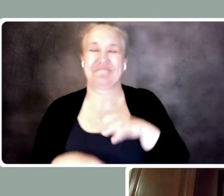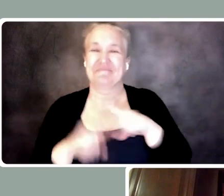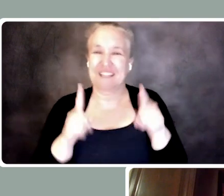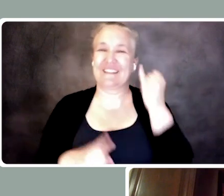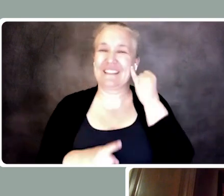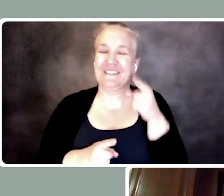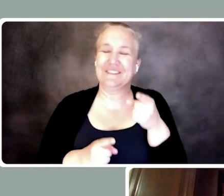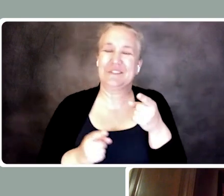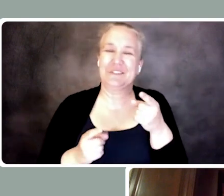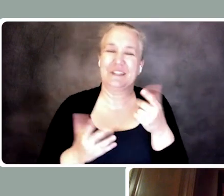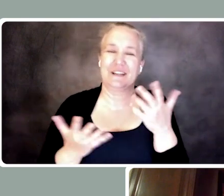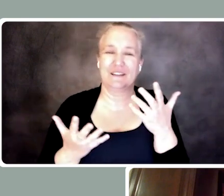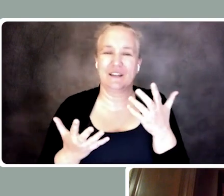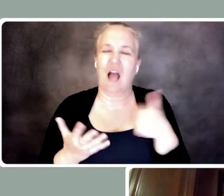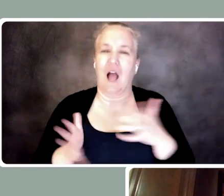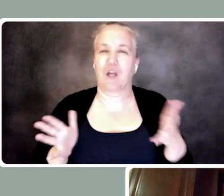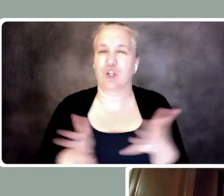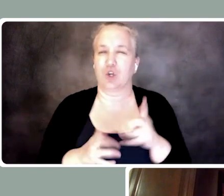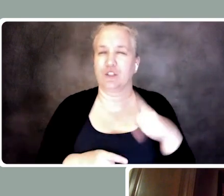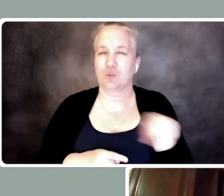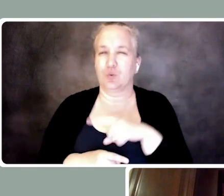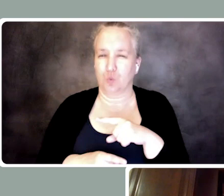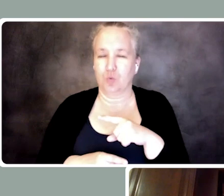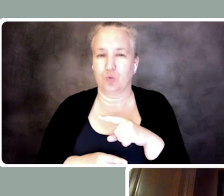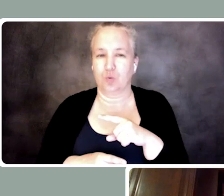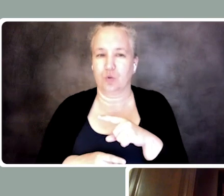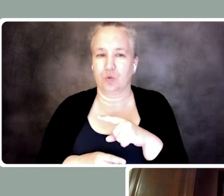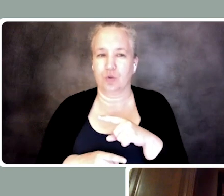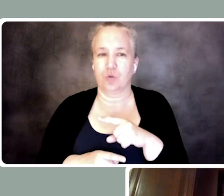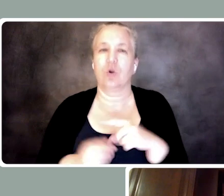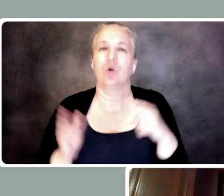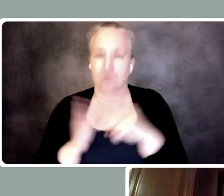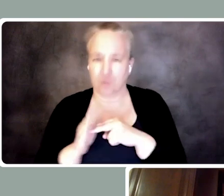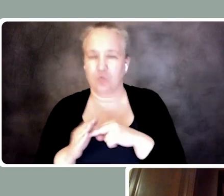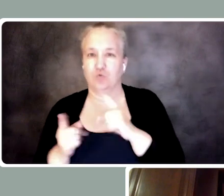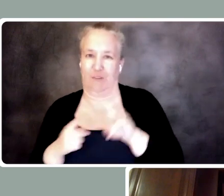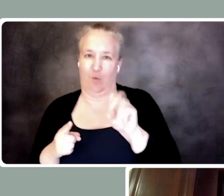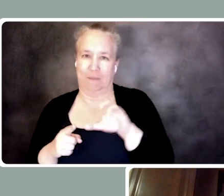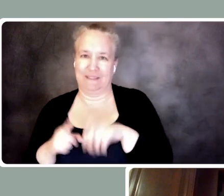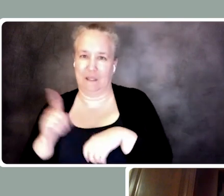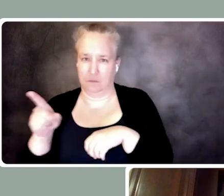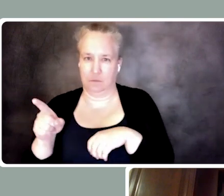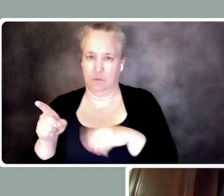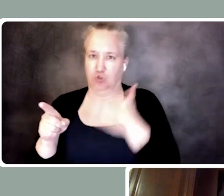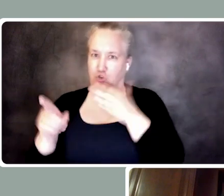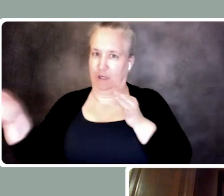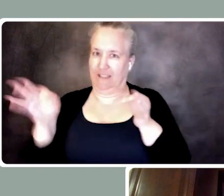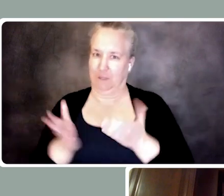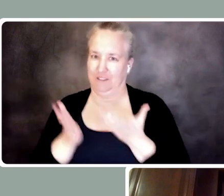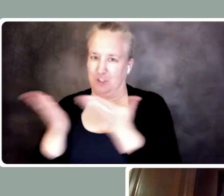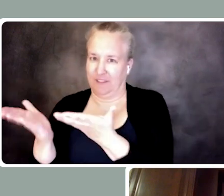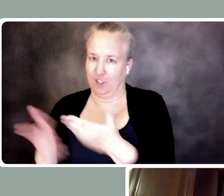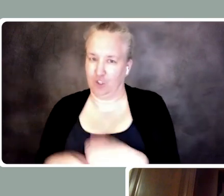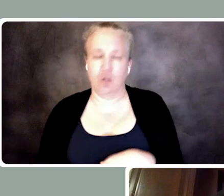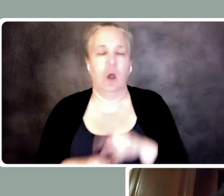at, I would encourage people to actually go to the Enhertu website. They have a very good explanation of what it is.